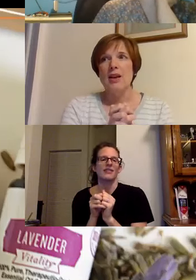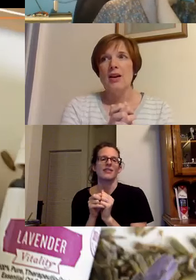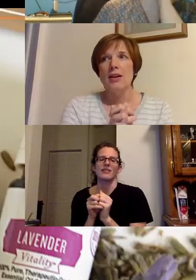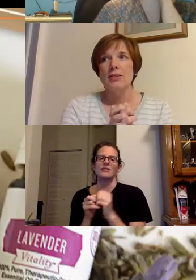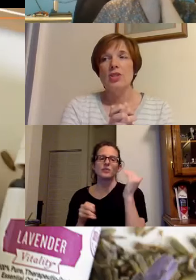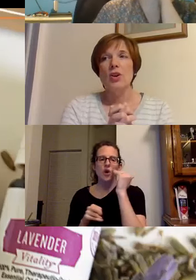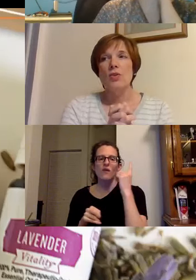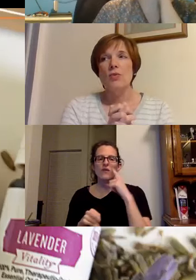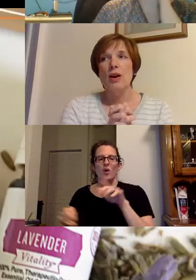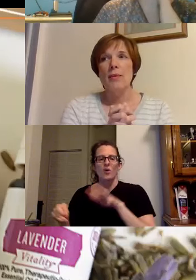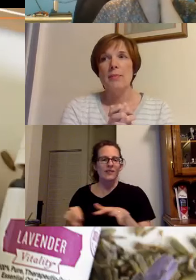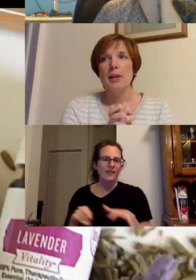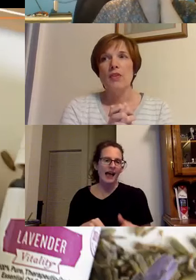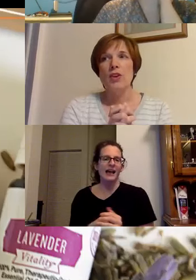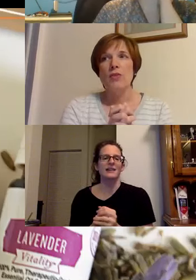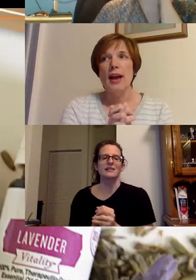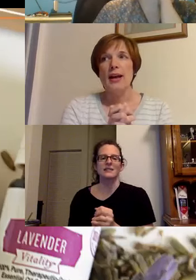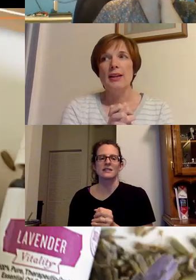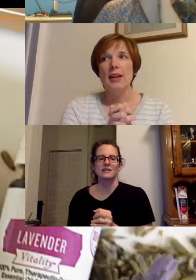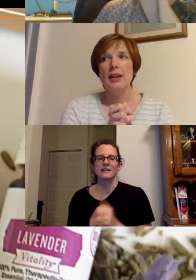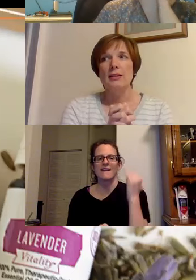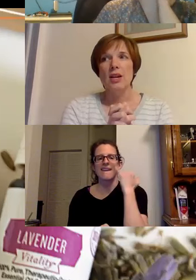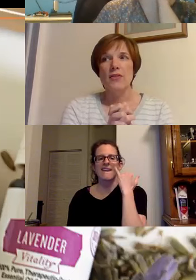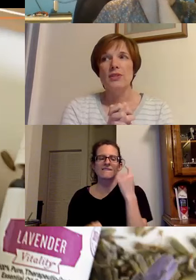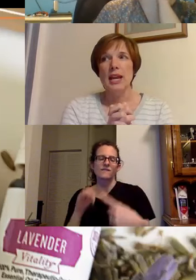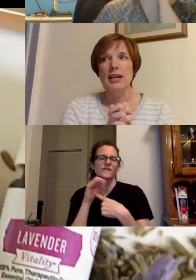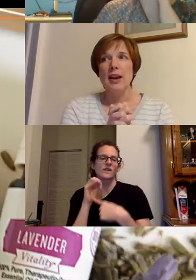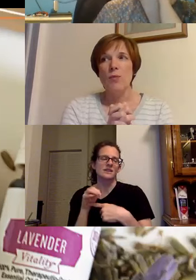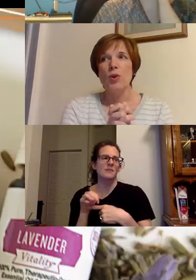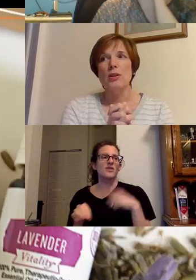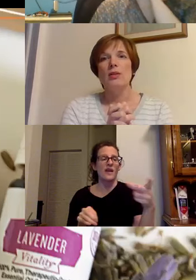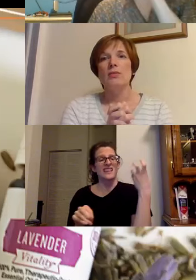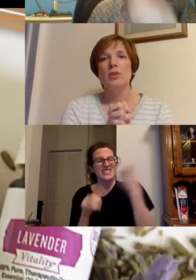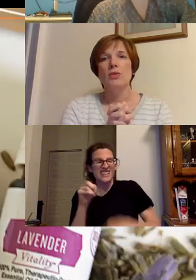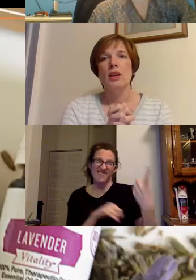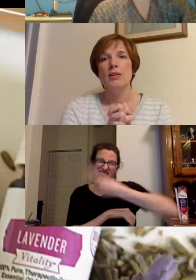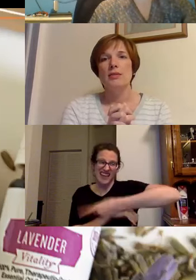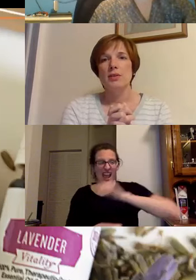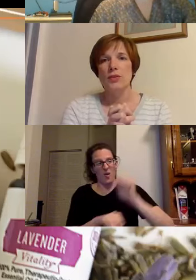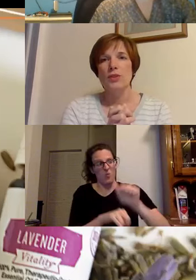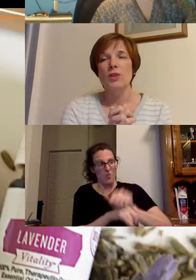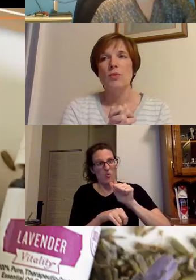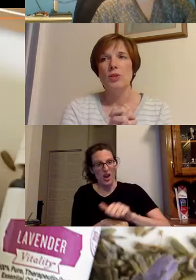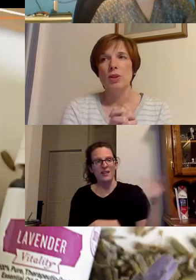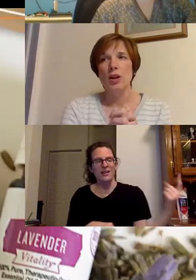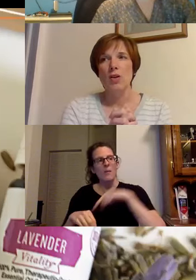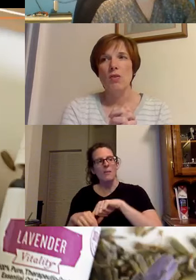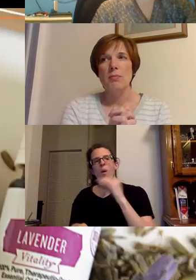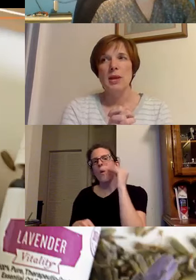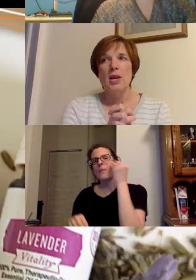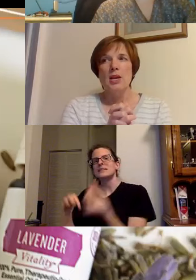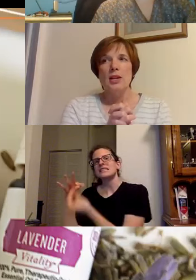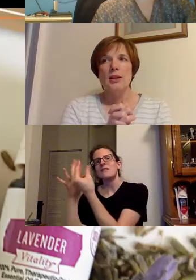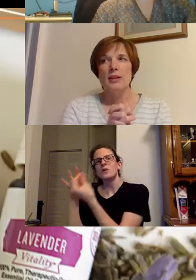relaxing. So if you've had a tough day at work, you can diffuse it when you get